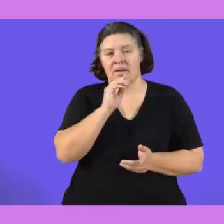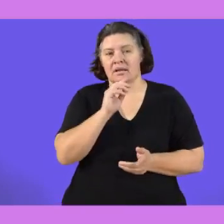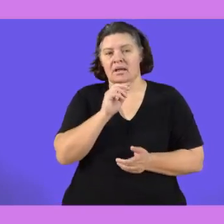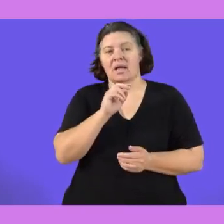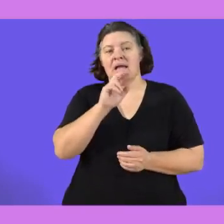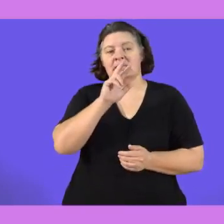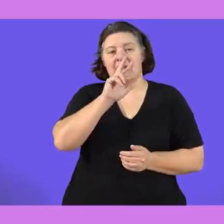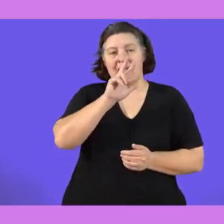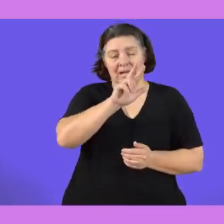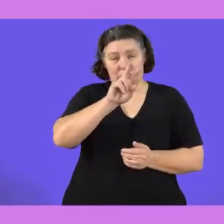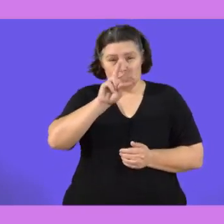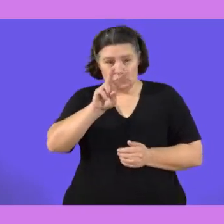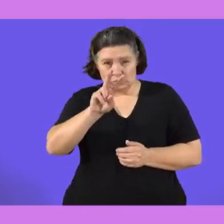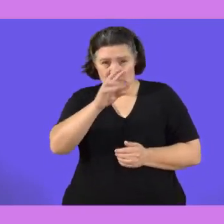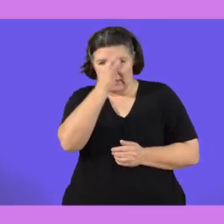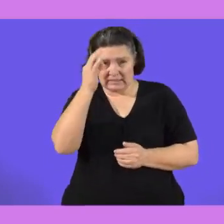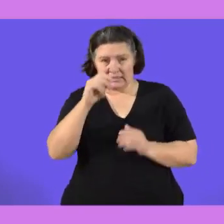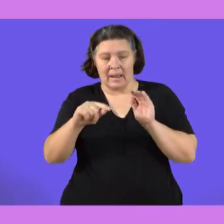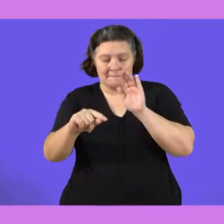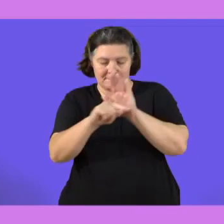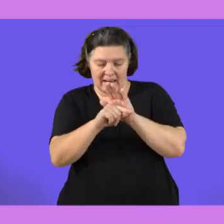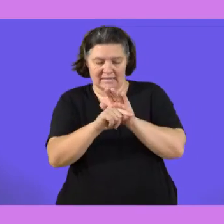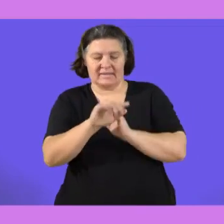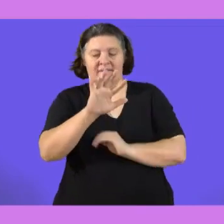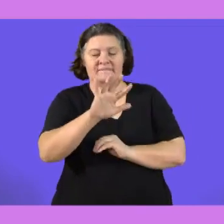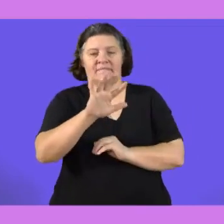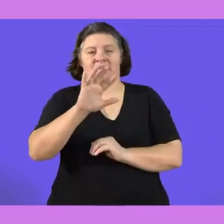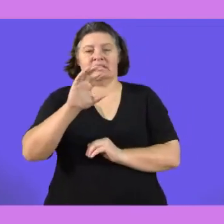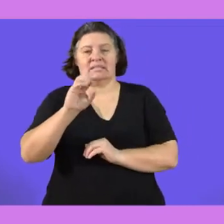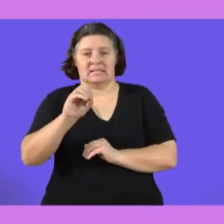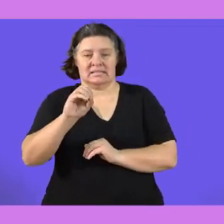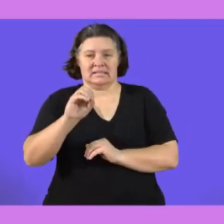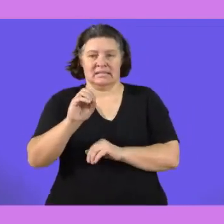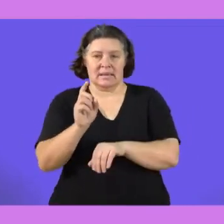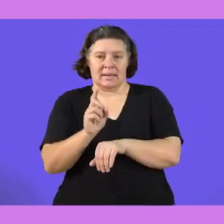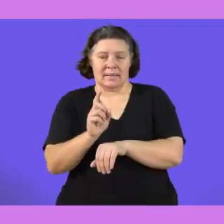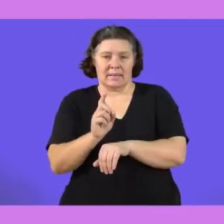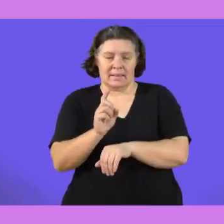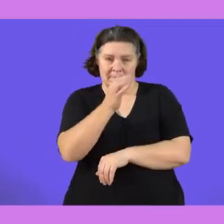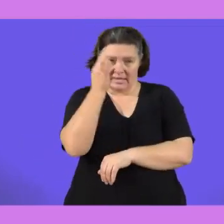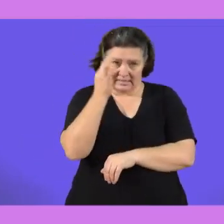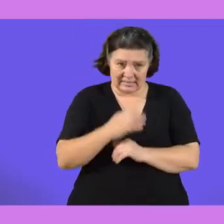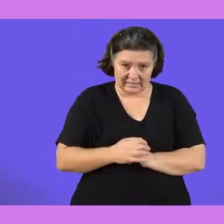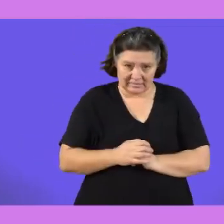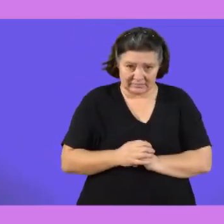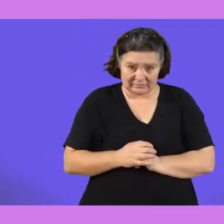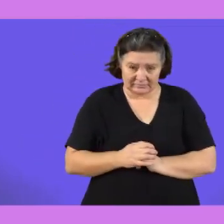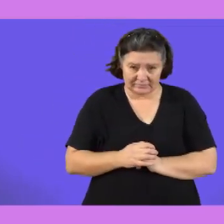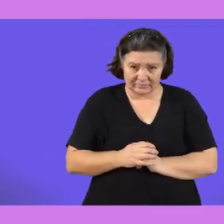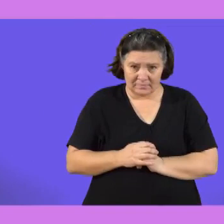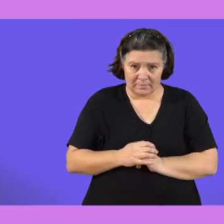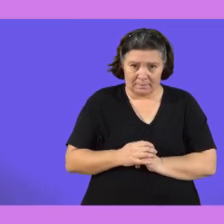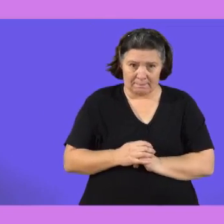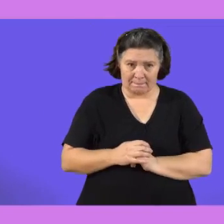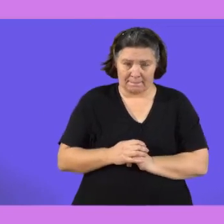So I take the 60 plus the 22. That will give me 82, right? 82 minus 50. That gives me an